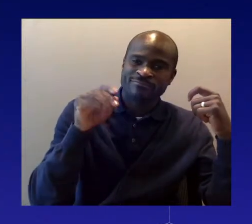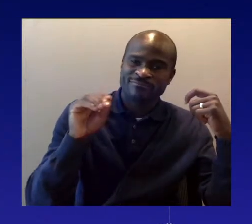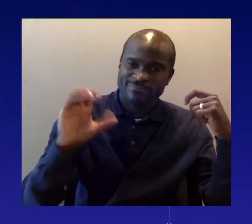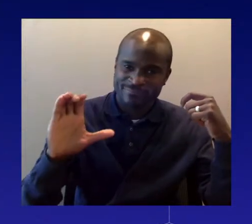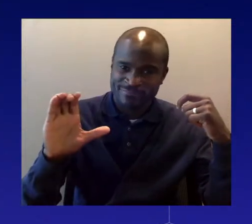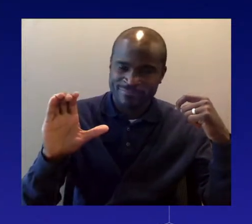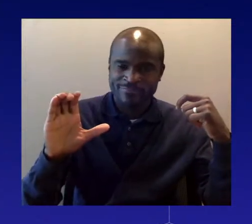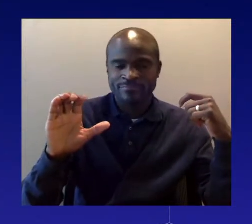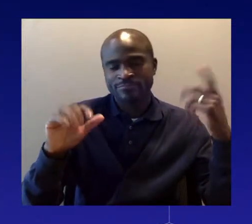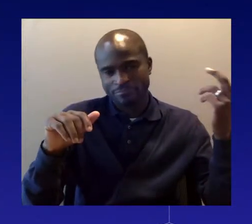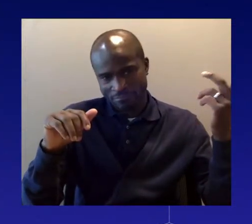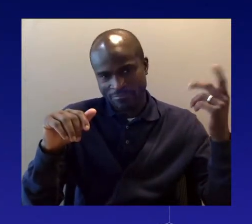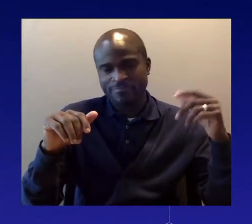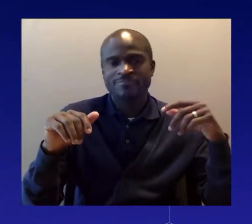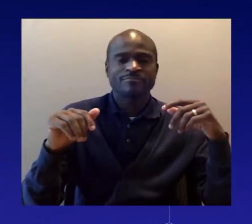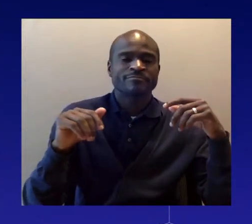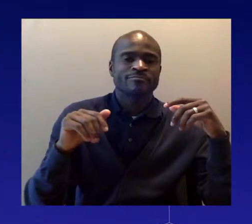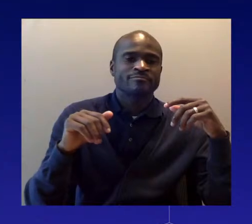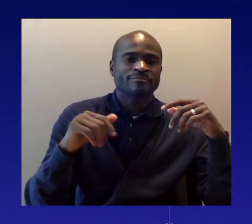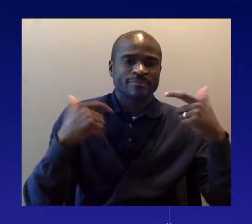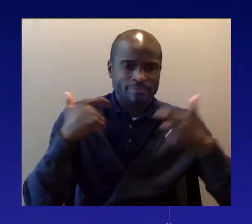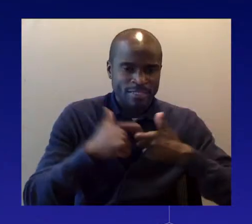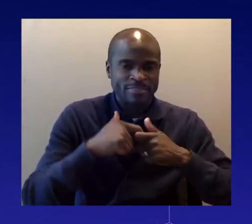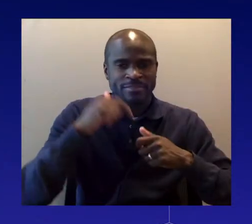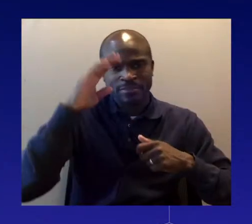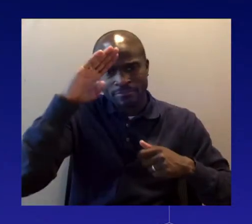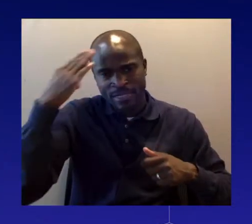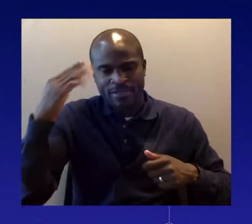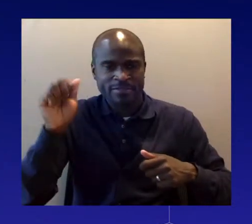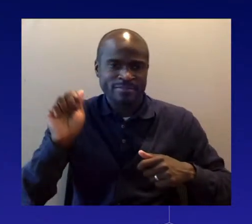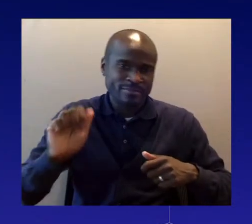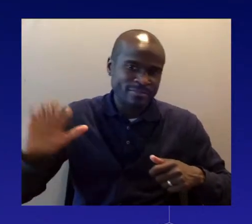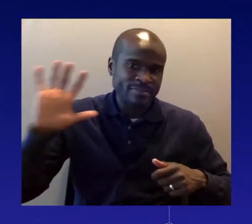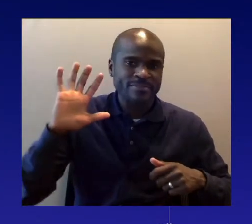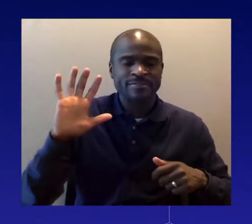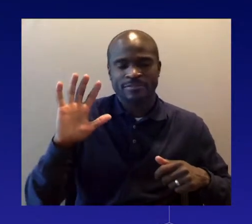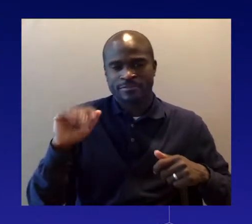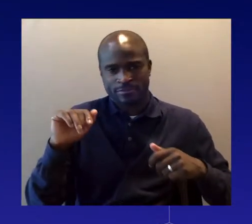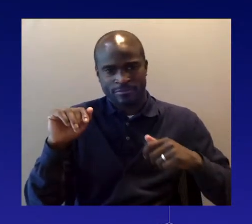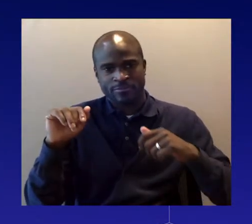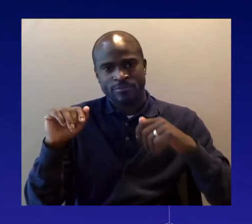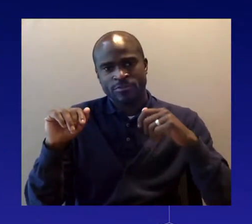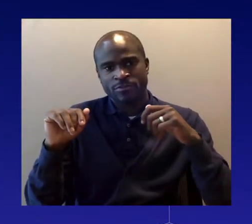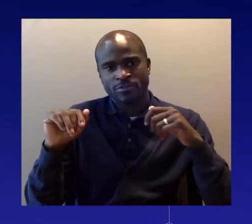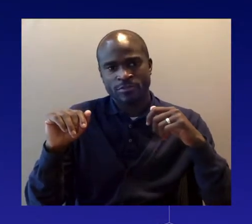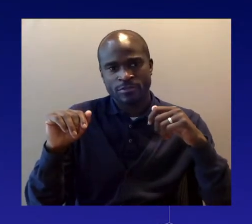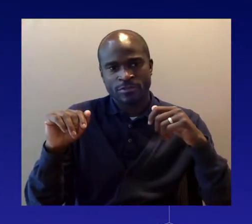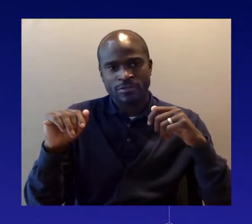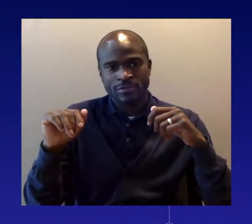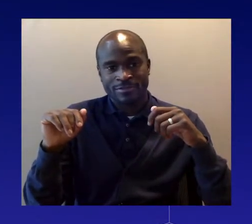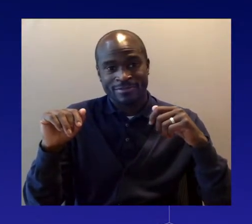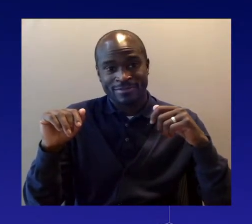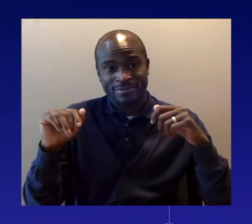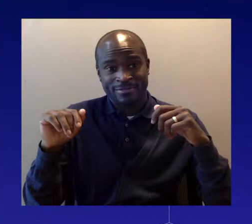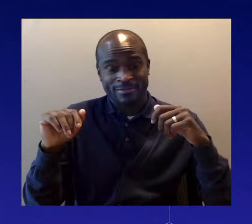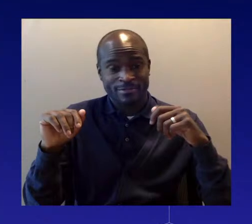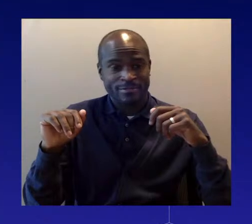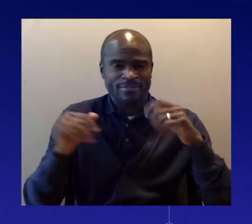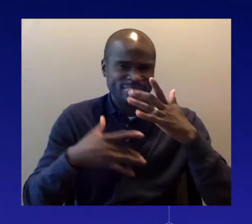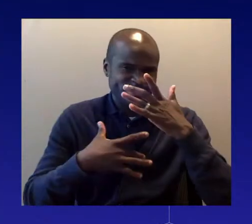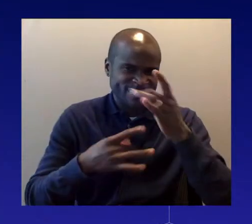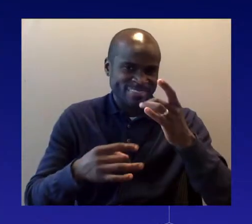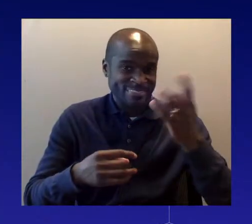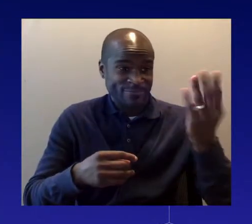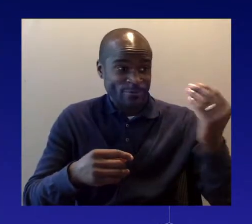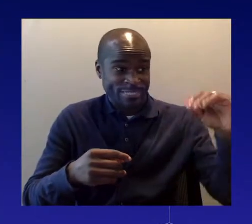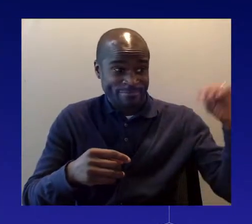Islander background. And yet those four population groups are about a third of America. We have a problem.